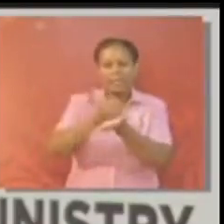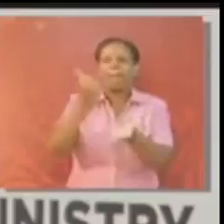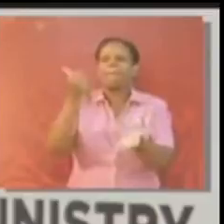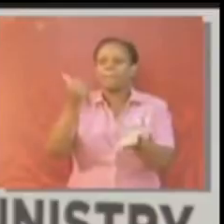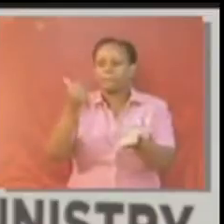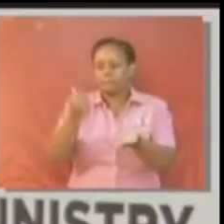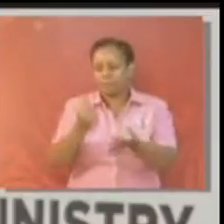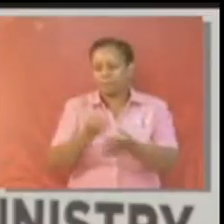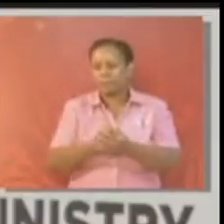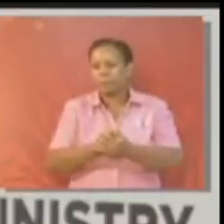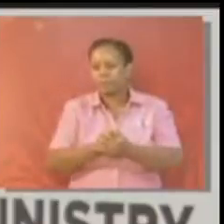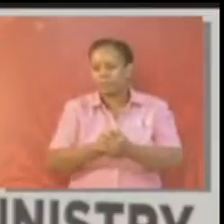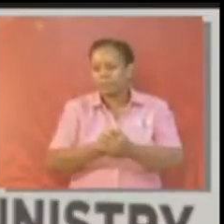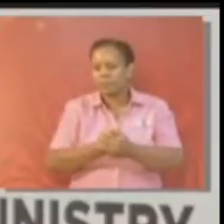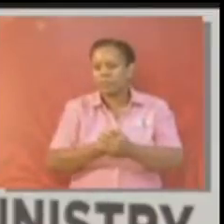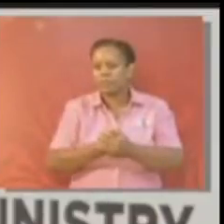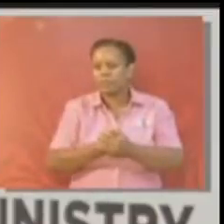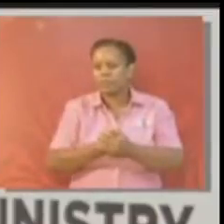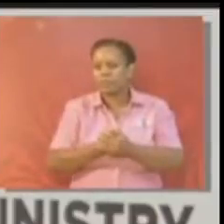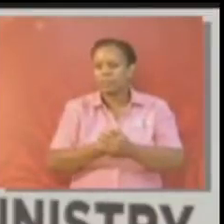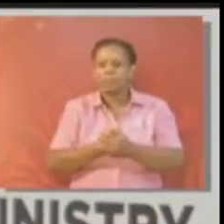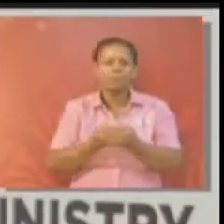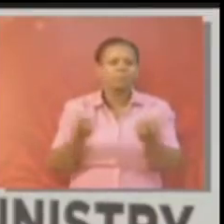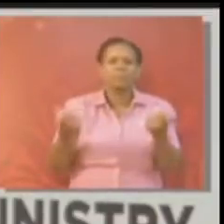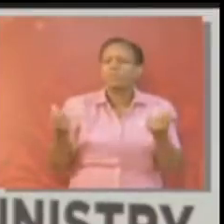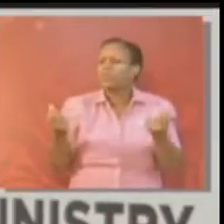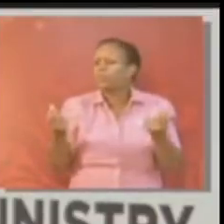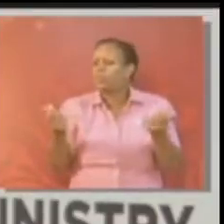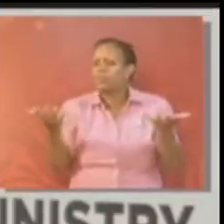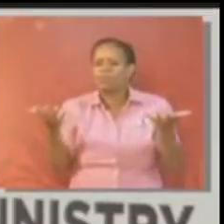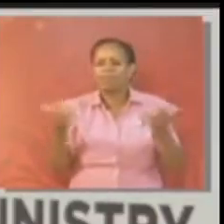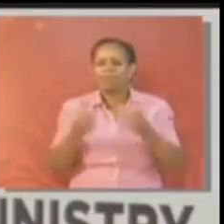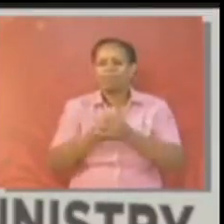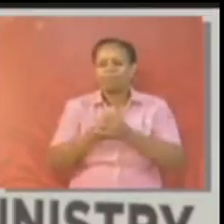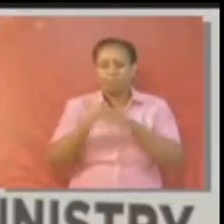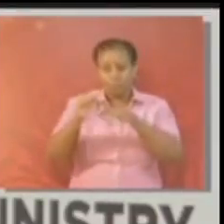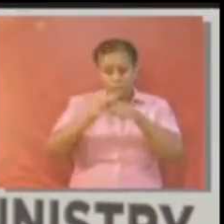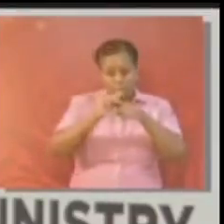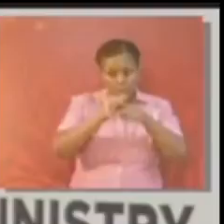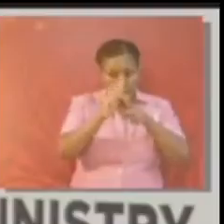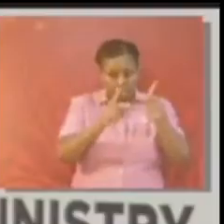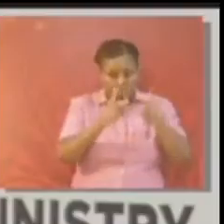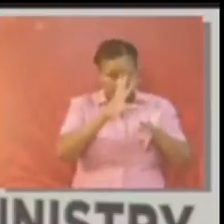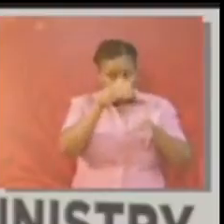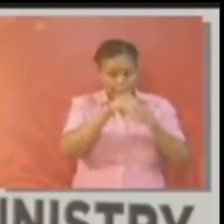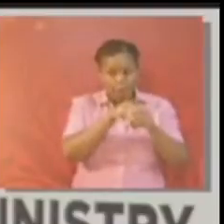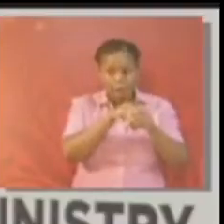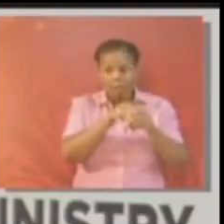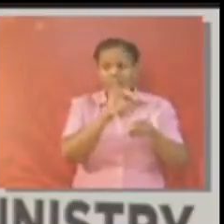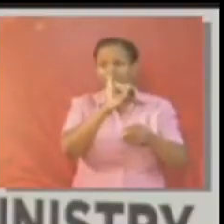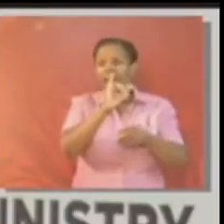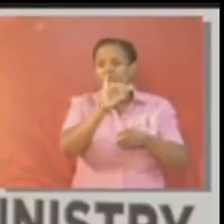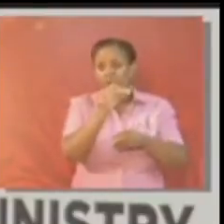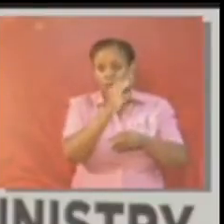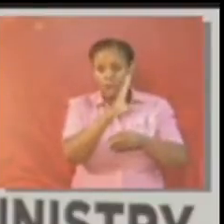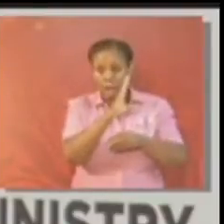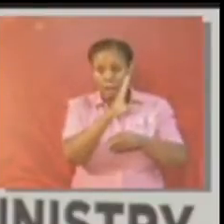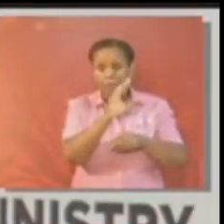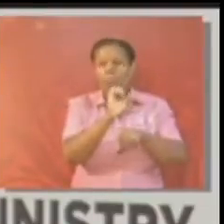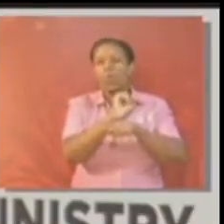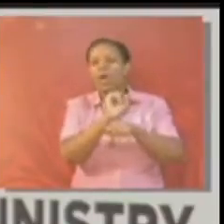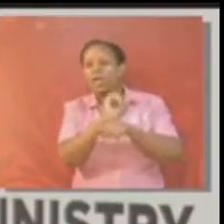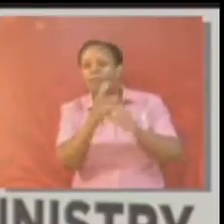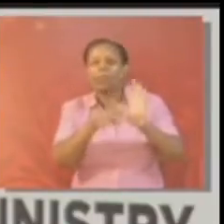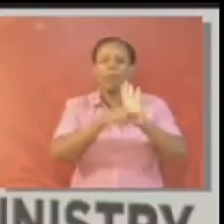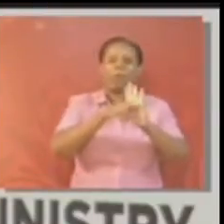what it did is basically training members of that industry, the hospitality industry, to be